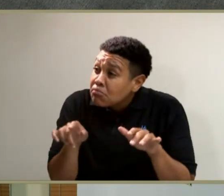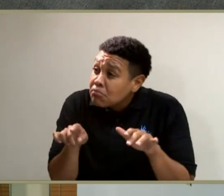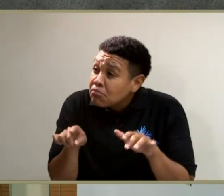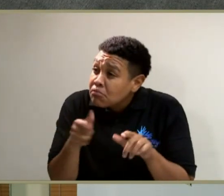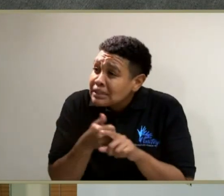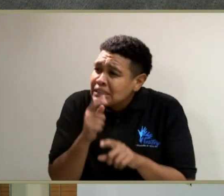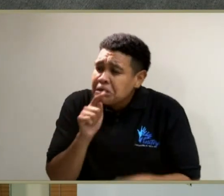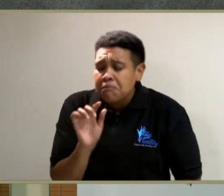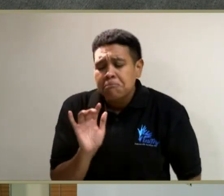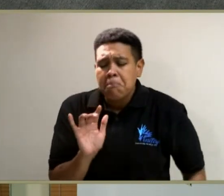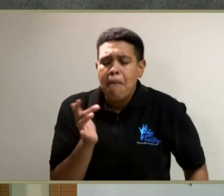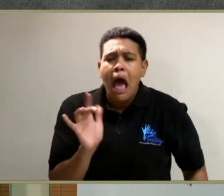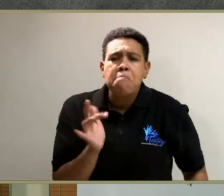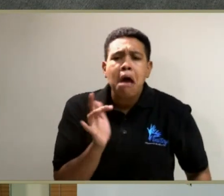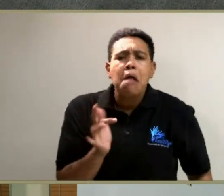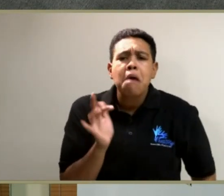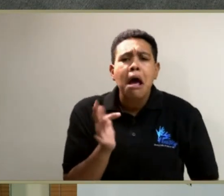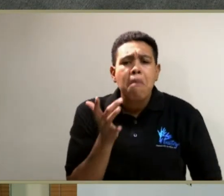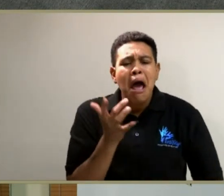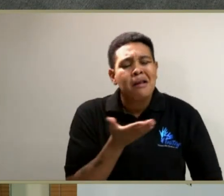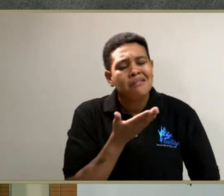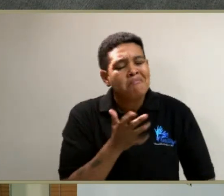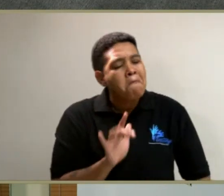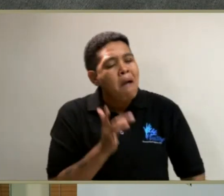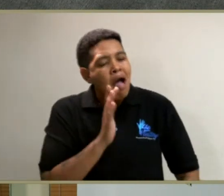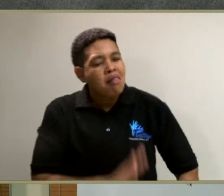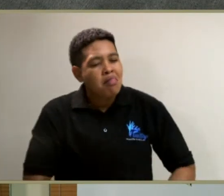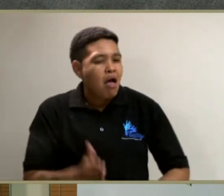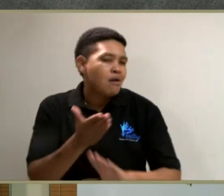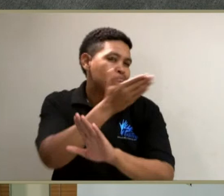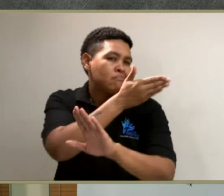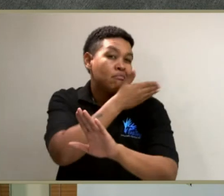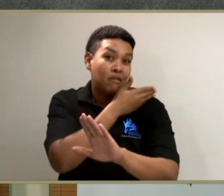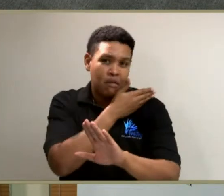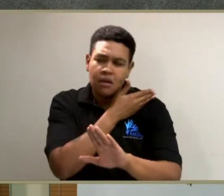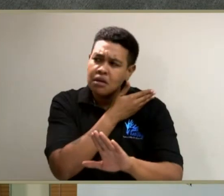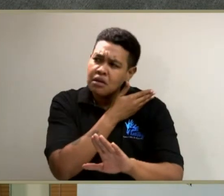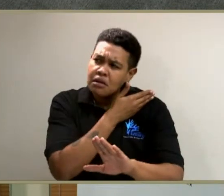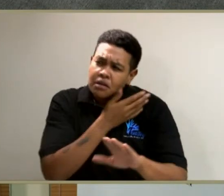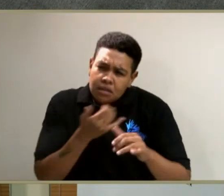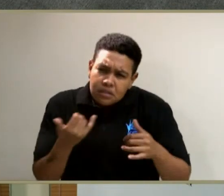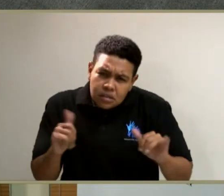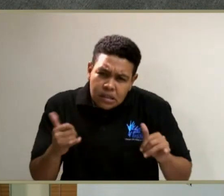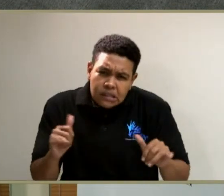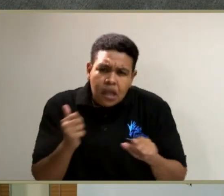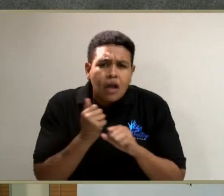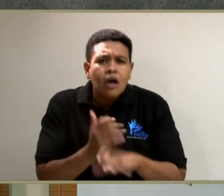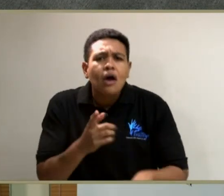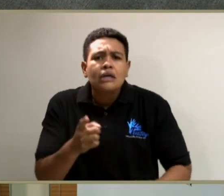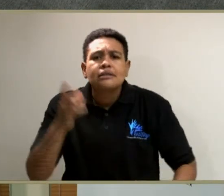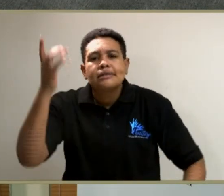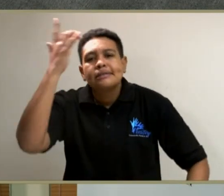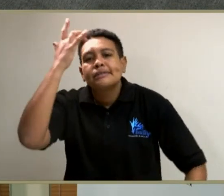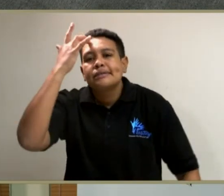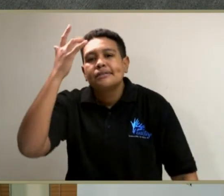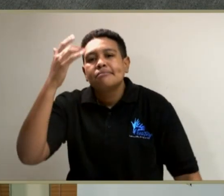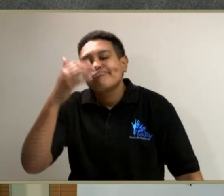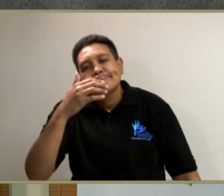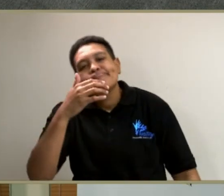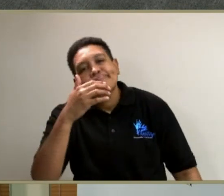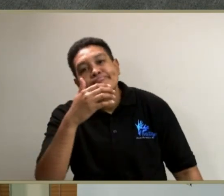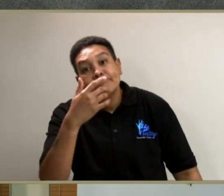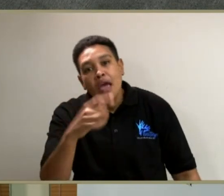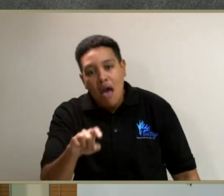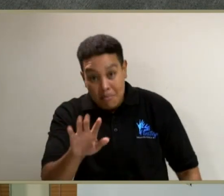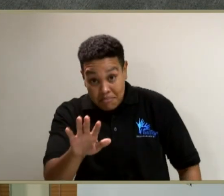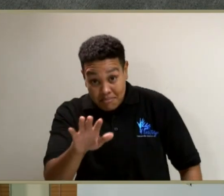a milder virus, it still causes some severe illness. And